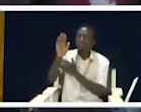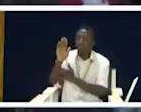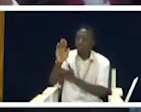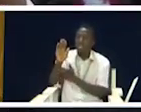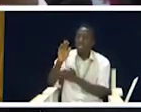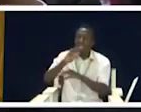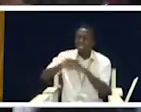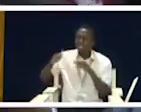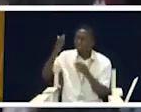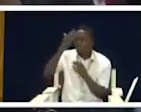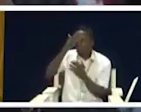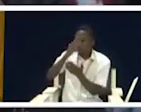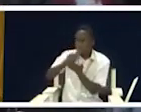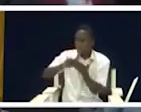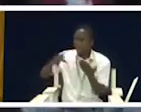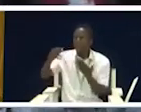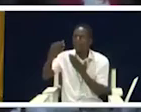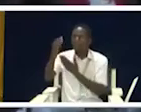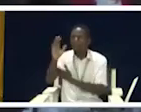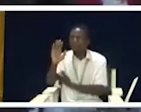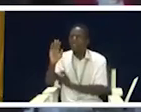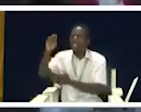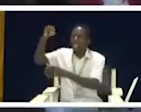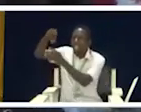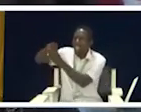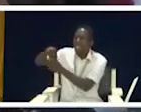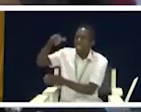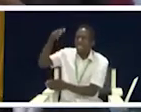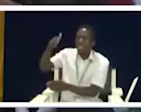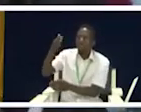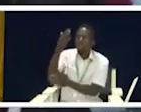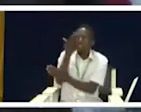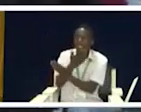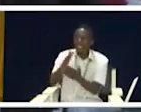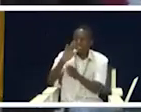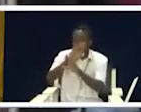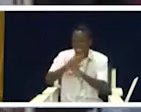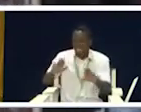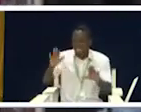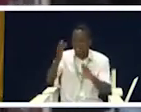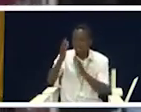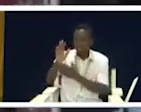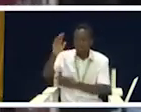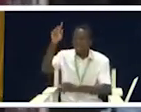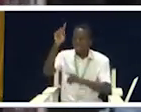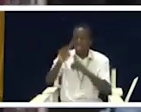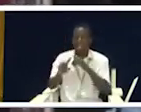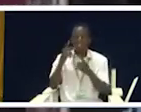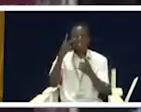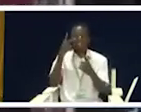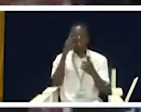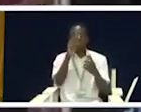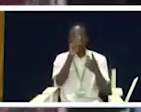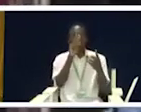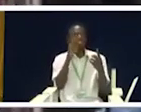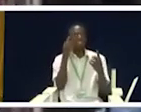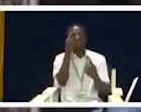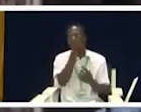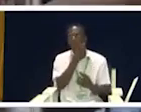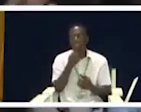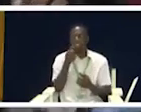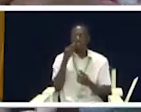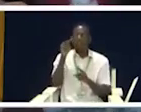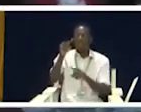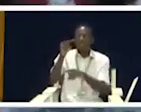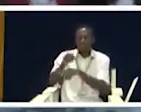God have rubbed off on him, and the children of Israel could not behold his face. When you spend time with somebody, part